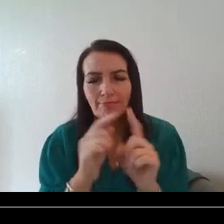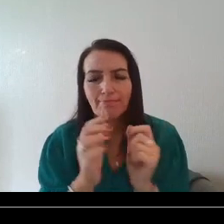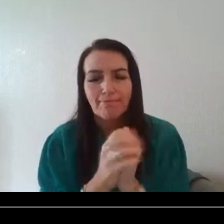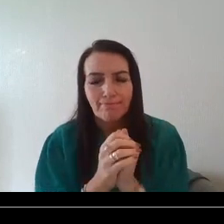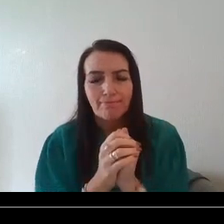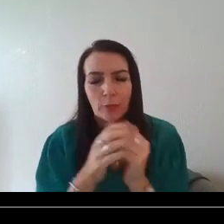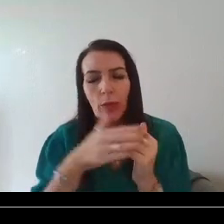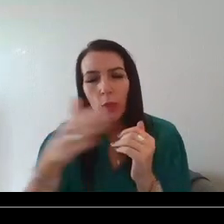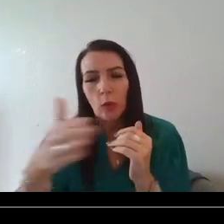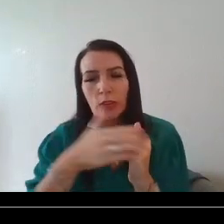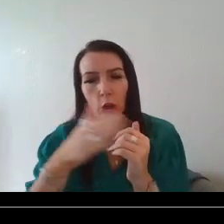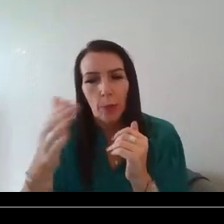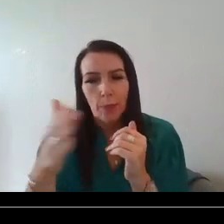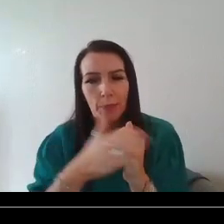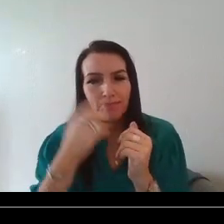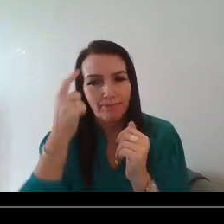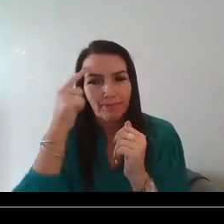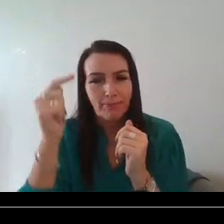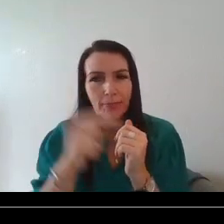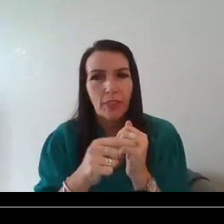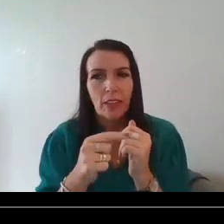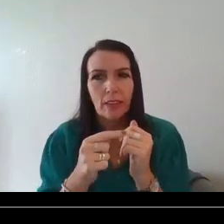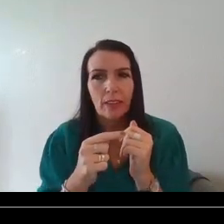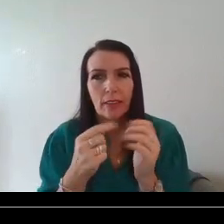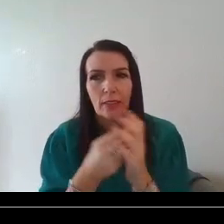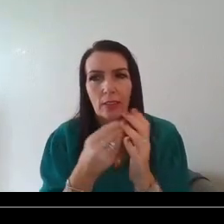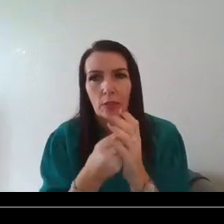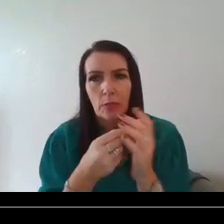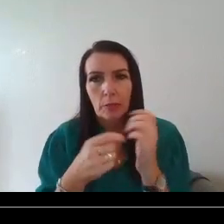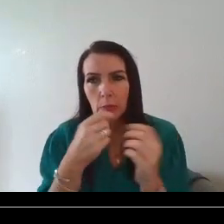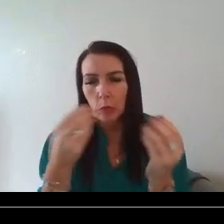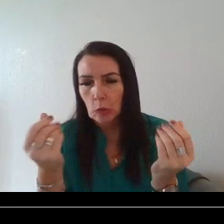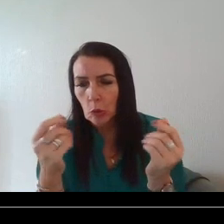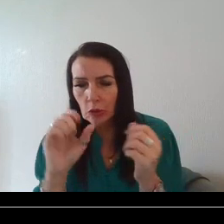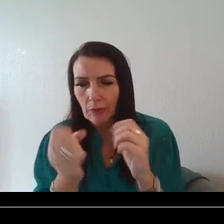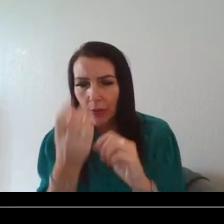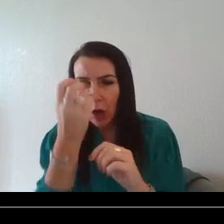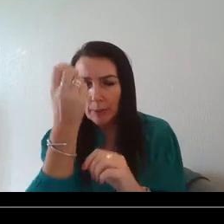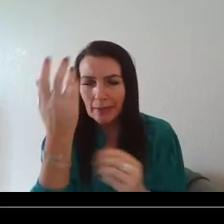longer term, as the gas prices internalize more of the cost of carbon, we'd expect